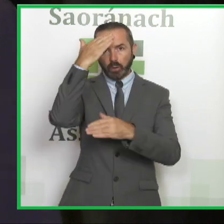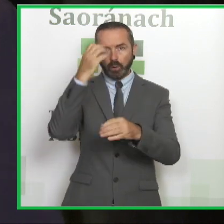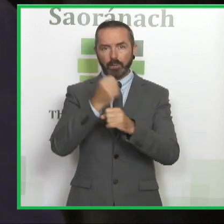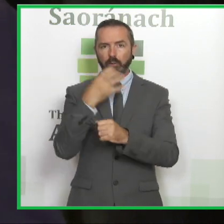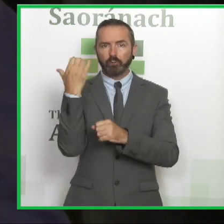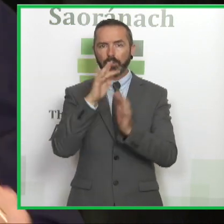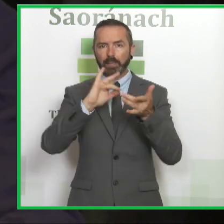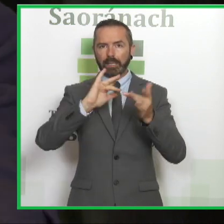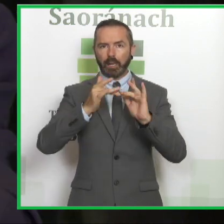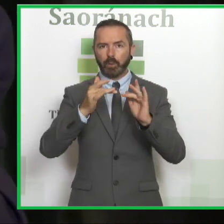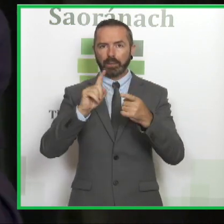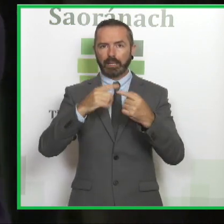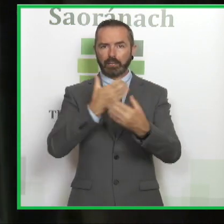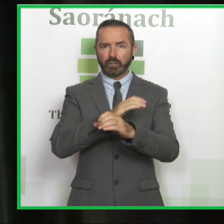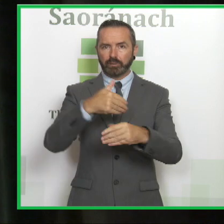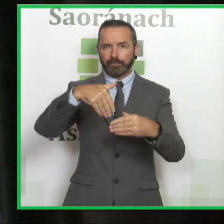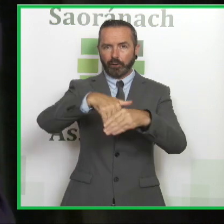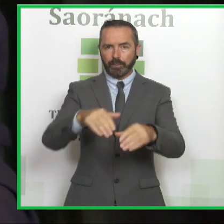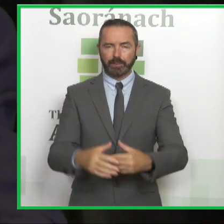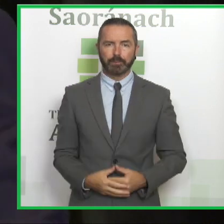and children's involvement.